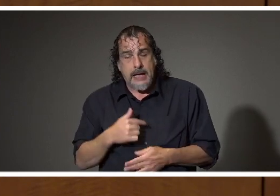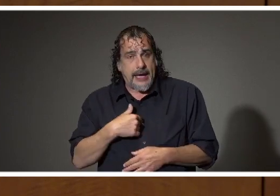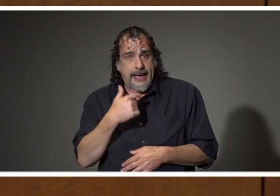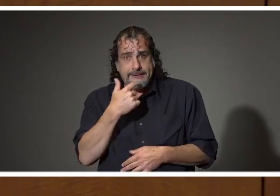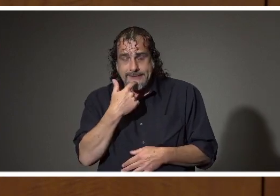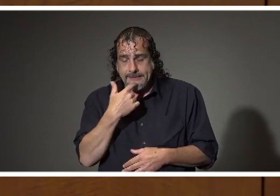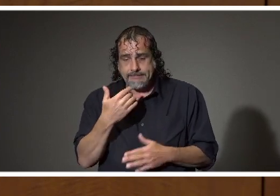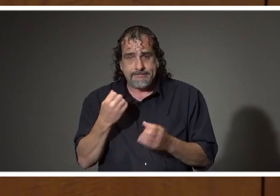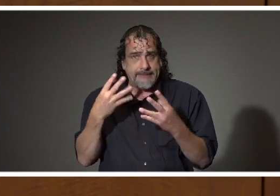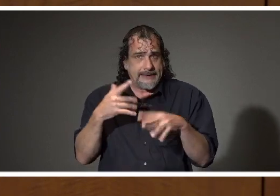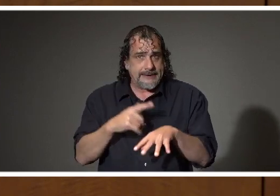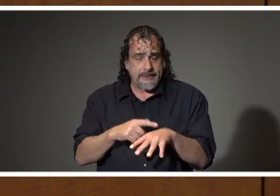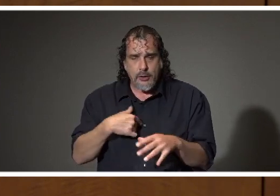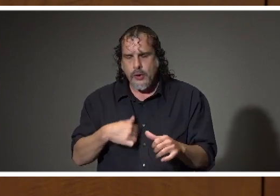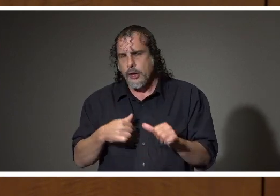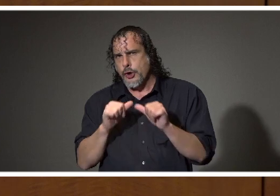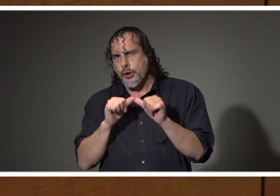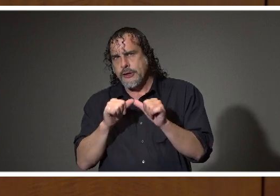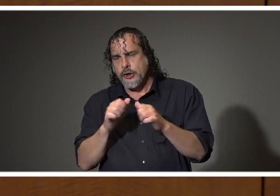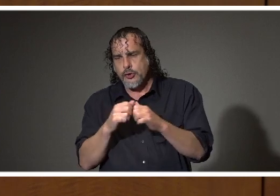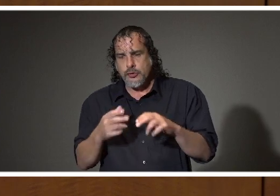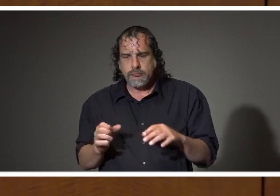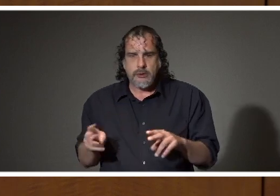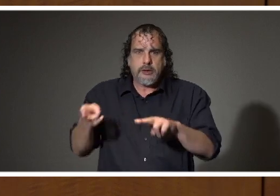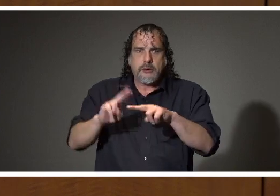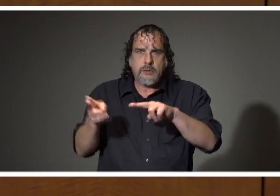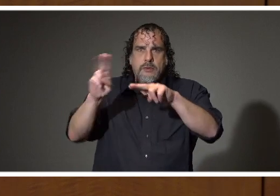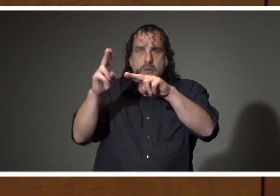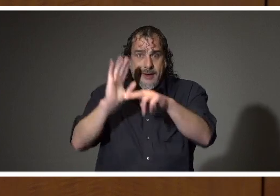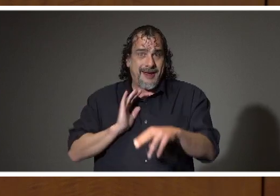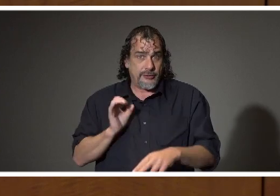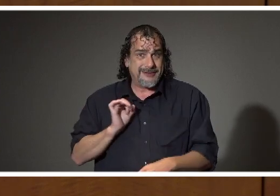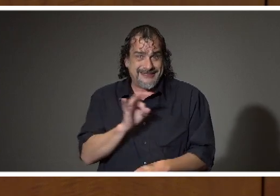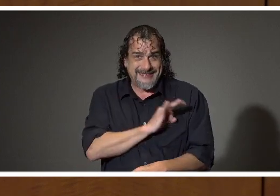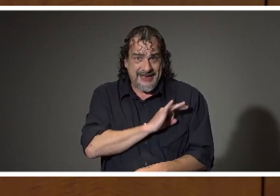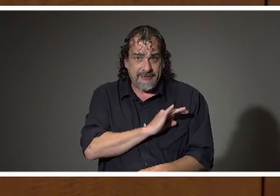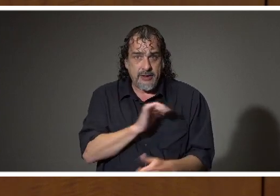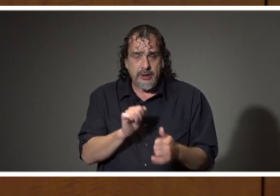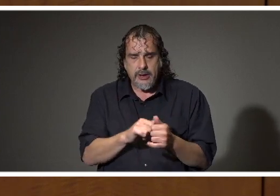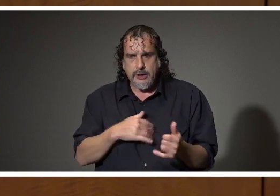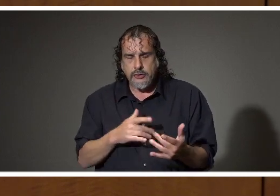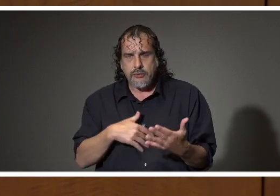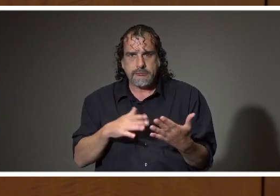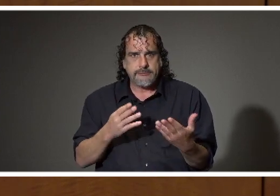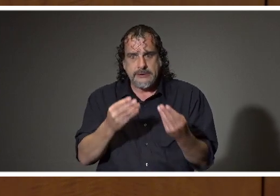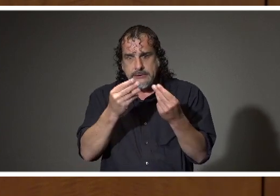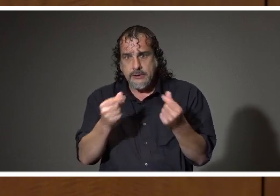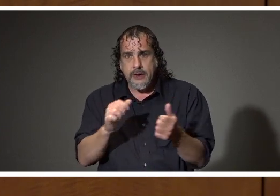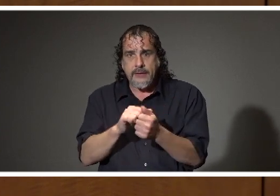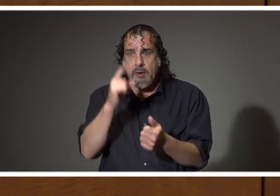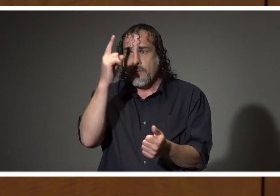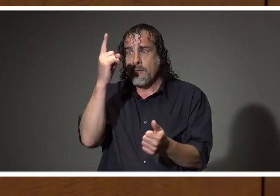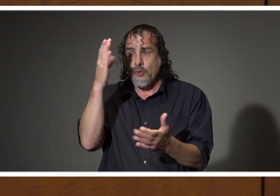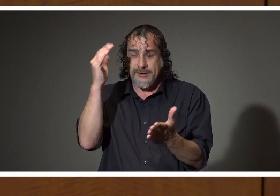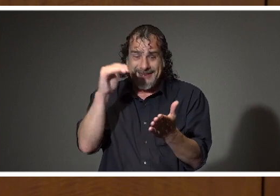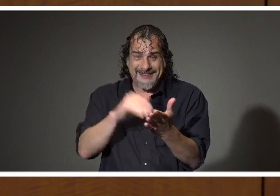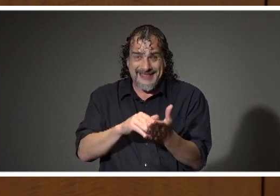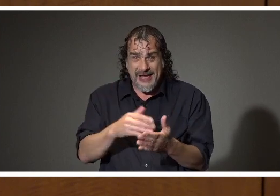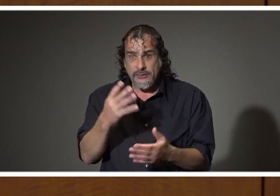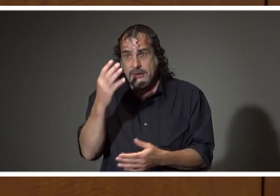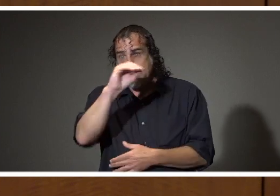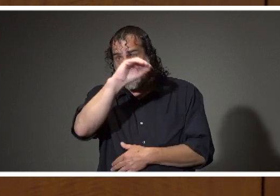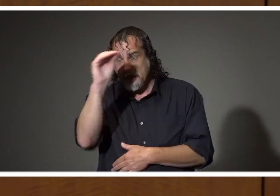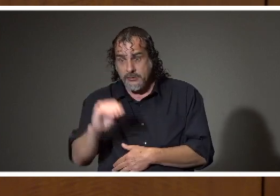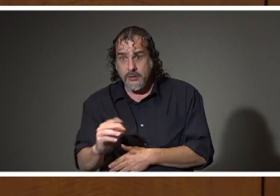times before, we are continuing to staff up and work to address the 14,000% increase in claims that has